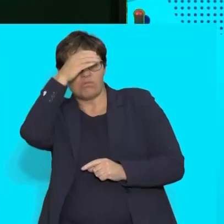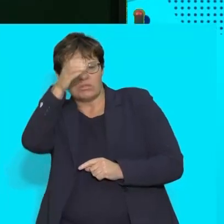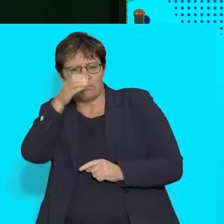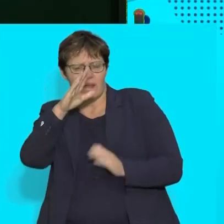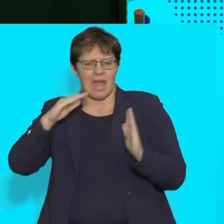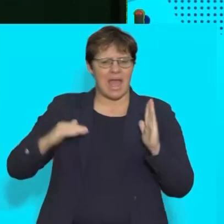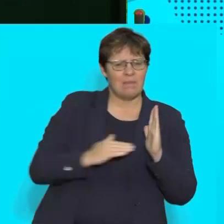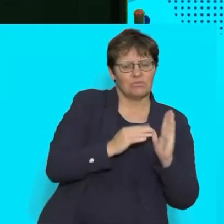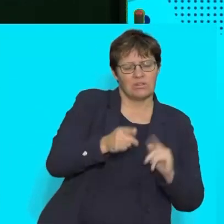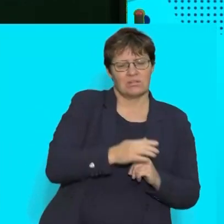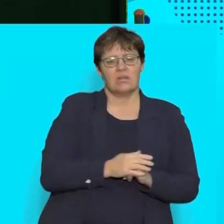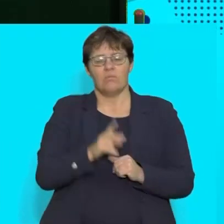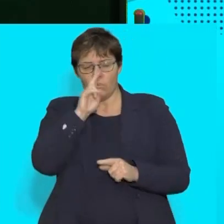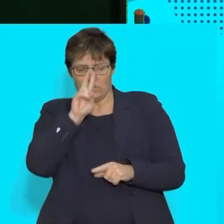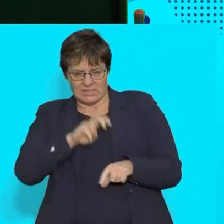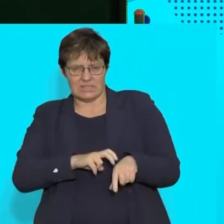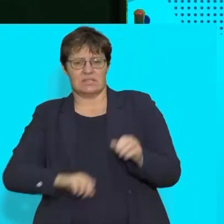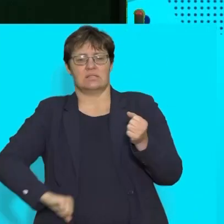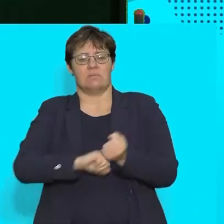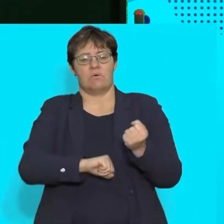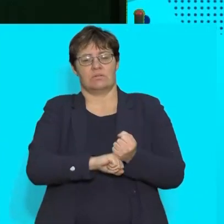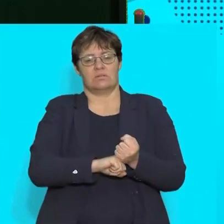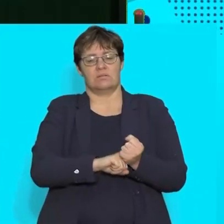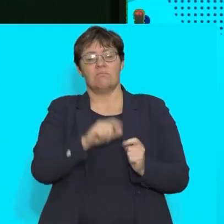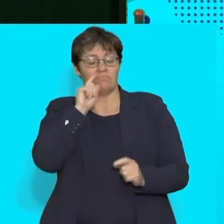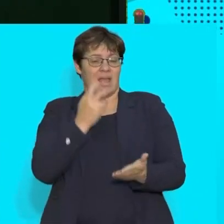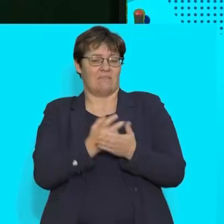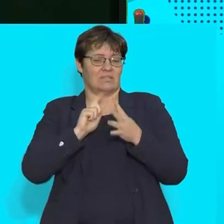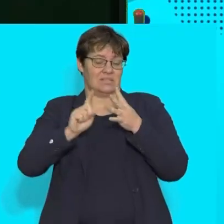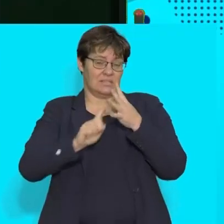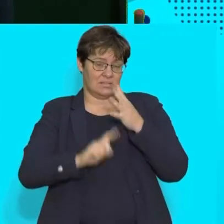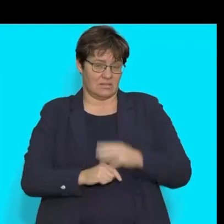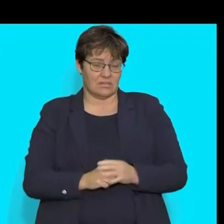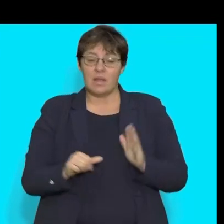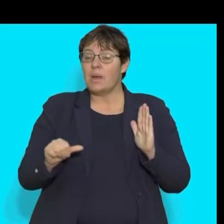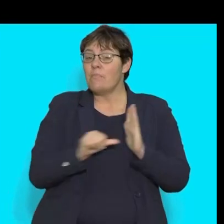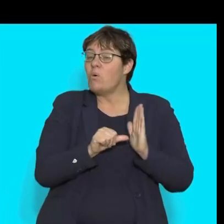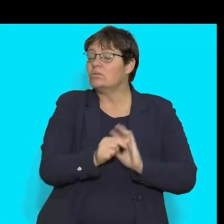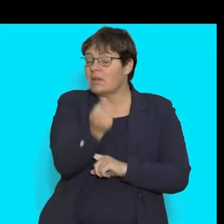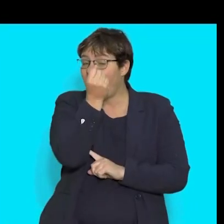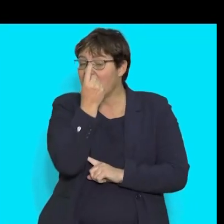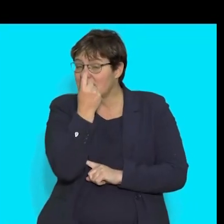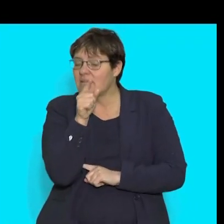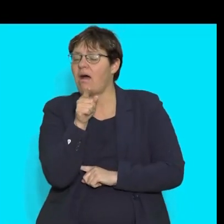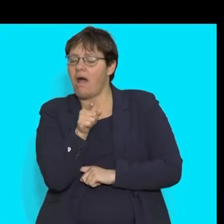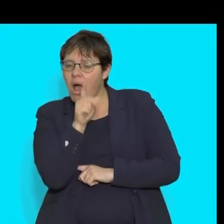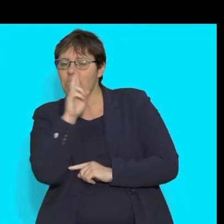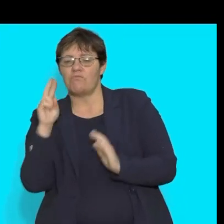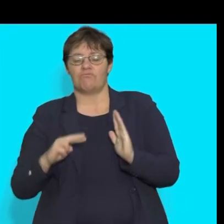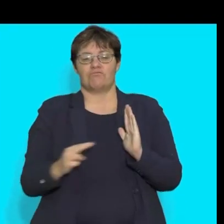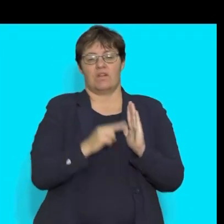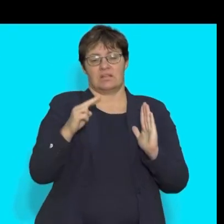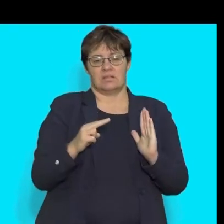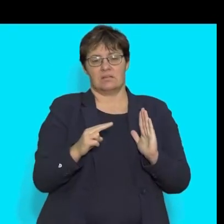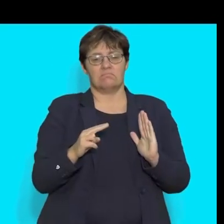a concept that is abstract, we need to support that theory with evidence. And so it's important that you understand and are able